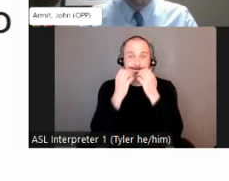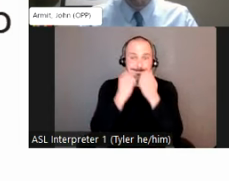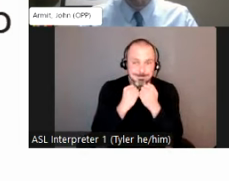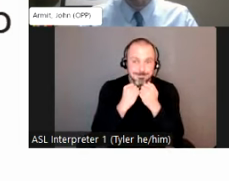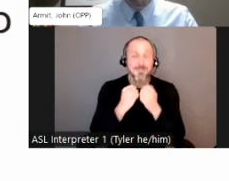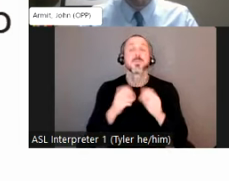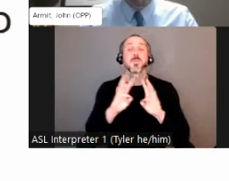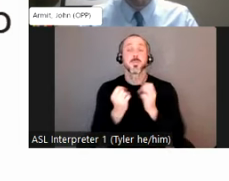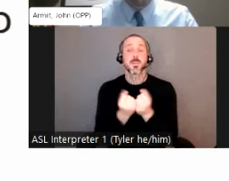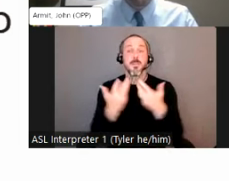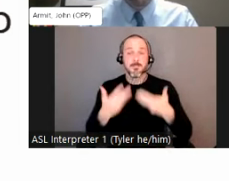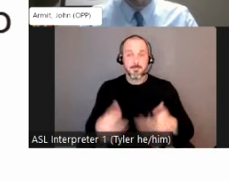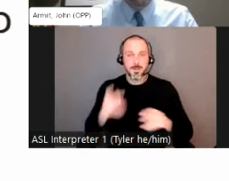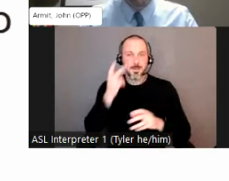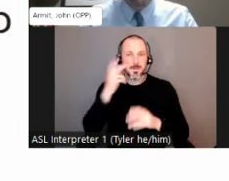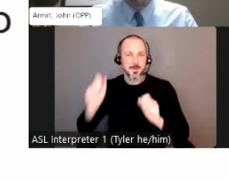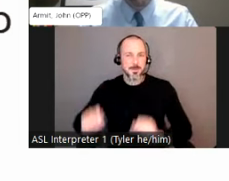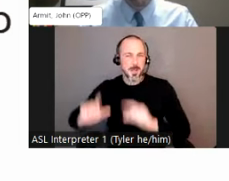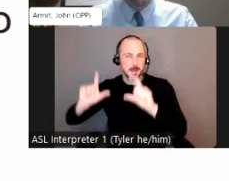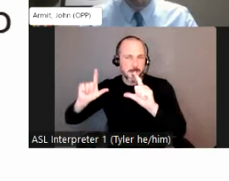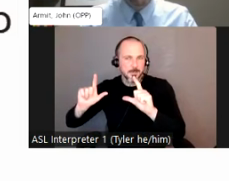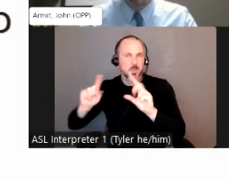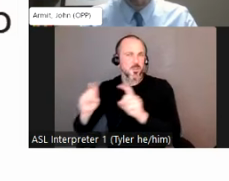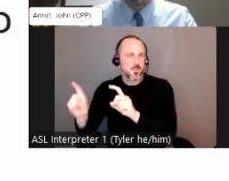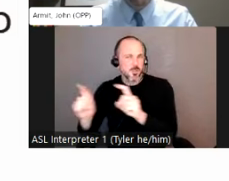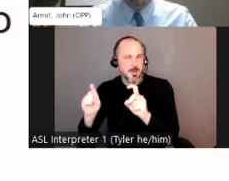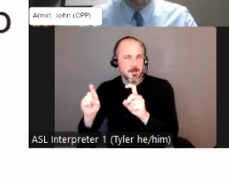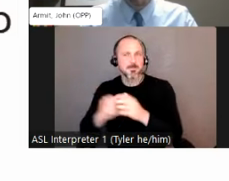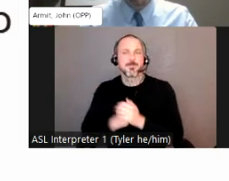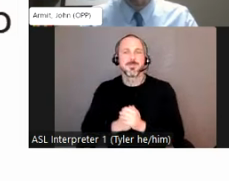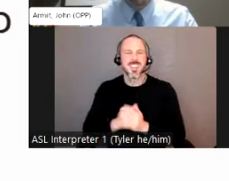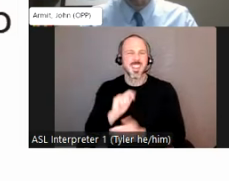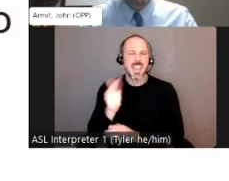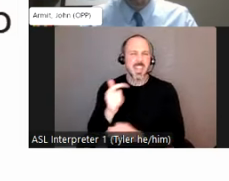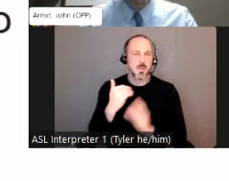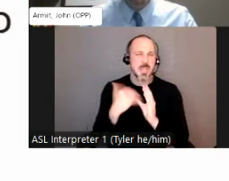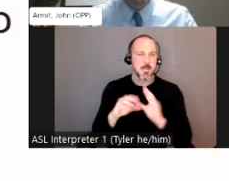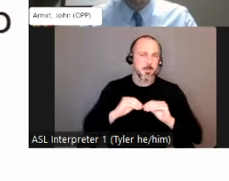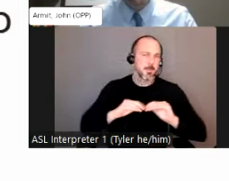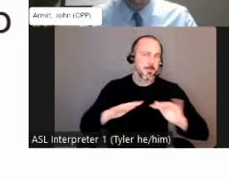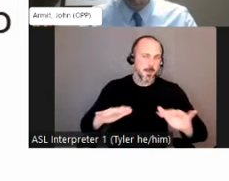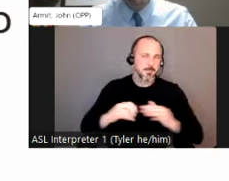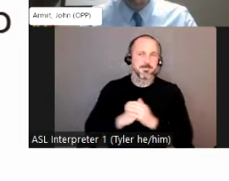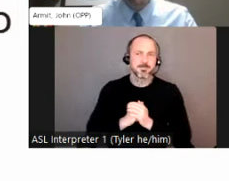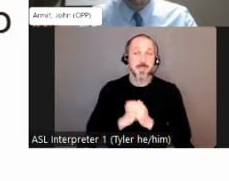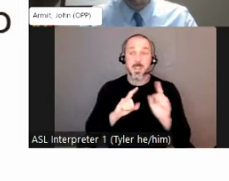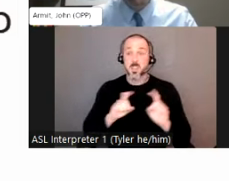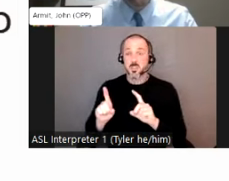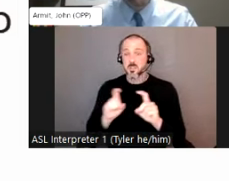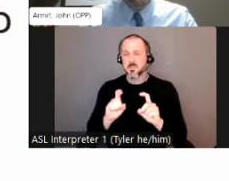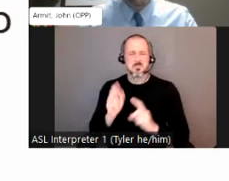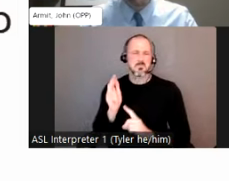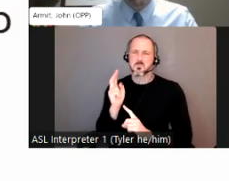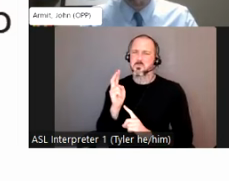a survey, as well as an email follow-up. It only takes 2-3 minutes, not even that, just to finish